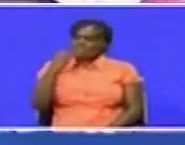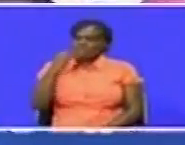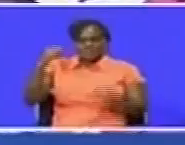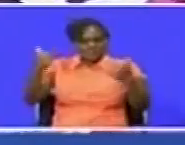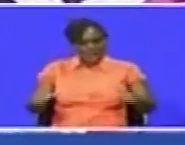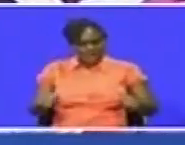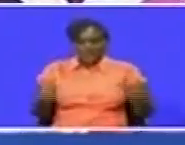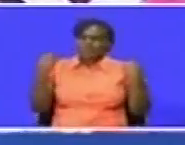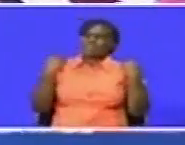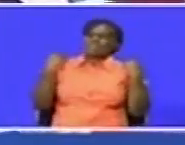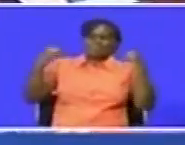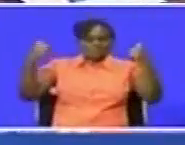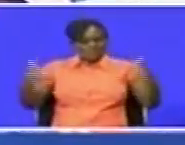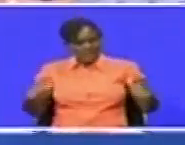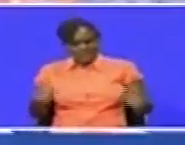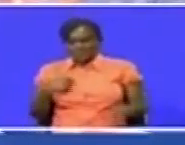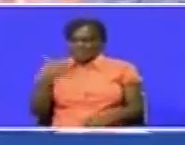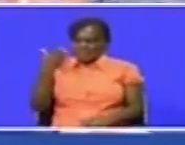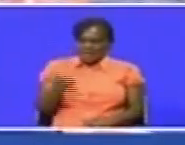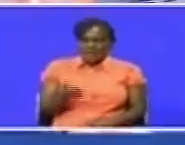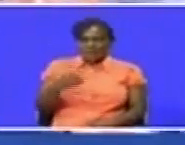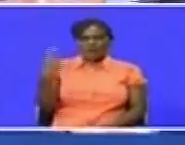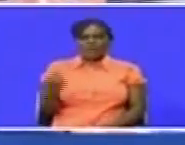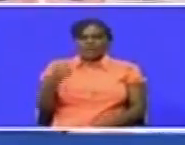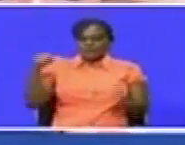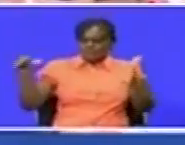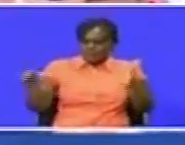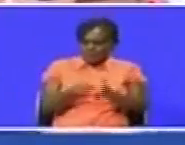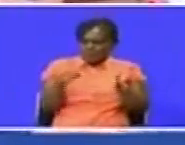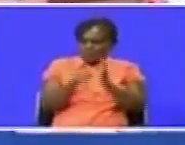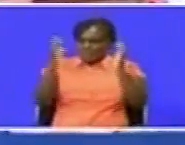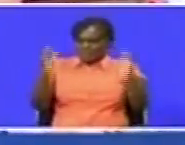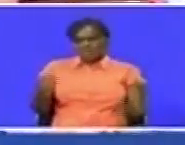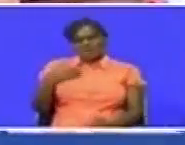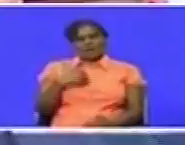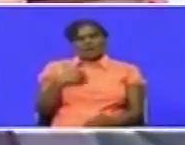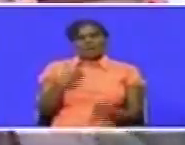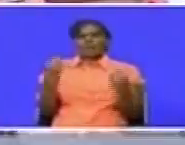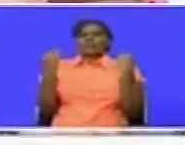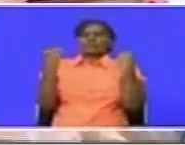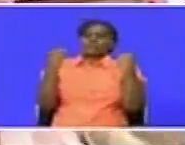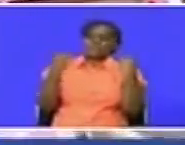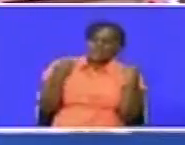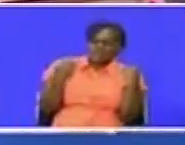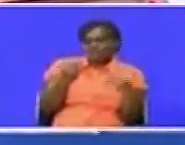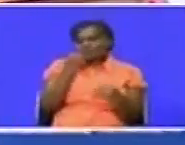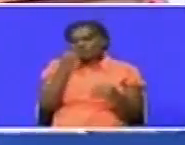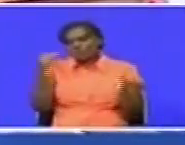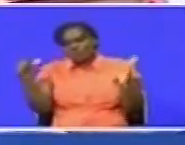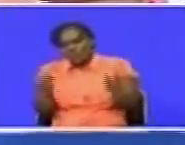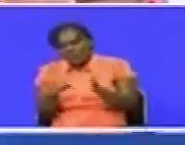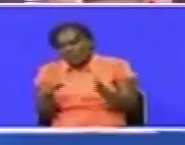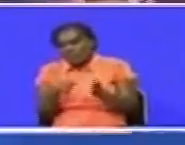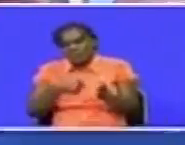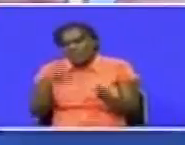sijalala. Mimi niko hapa tu nje. Niko na shida sana juu usingizi na waombea, kukula ni shida.